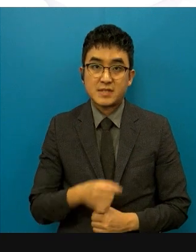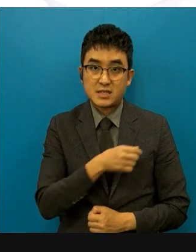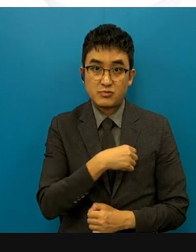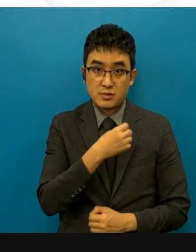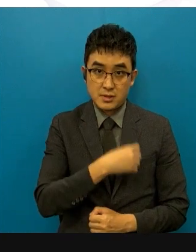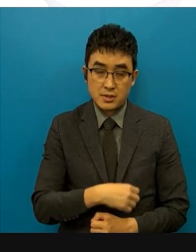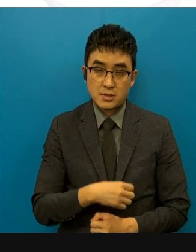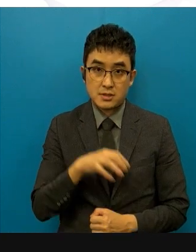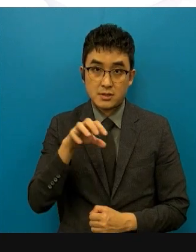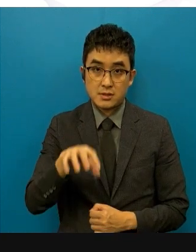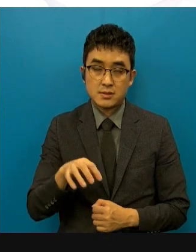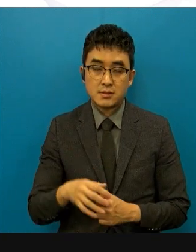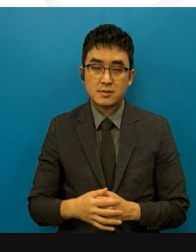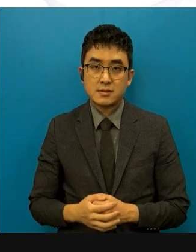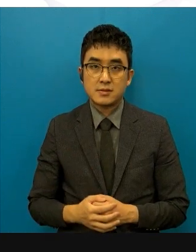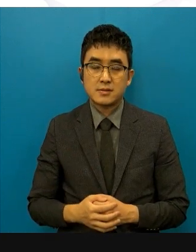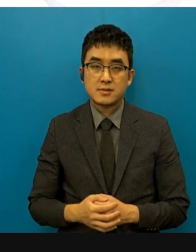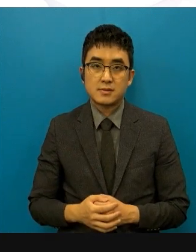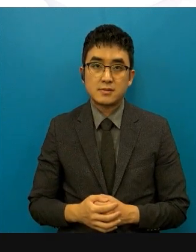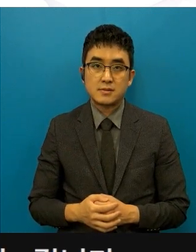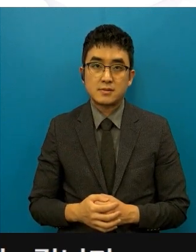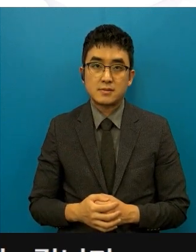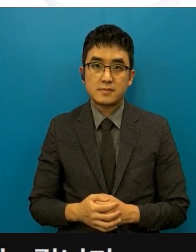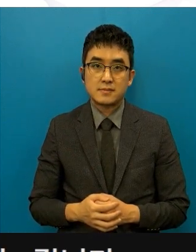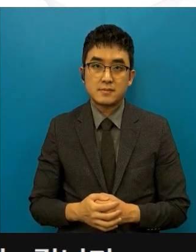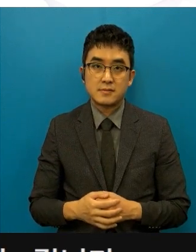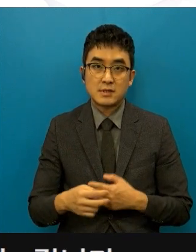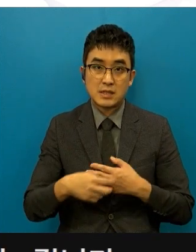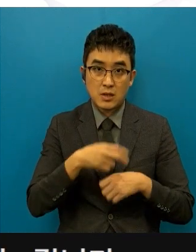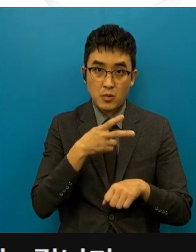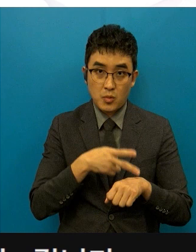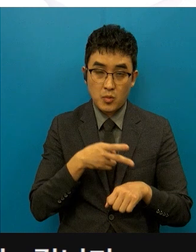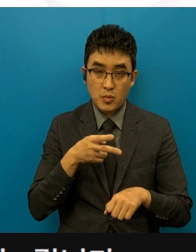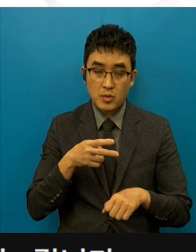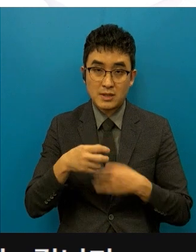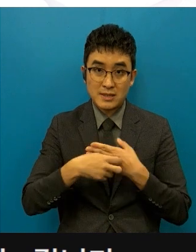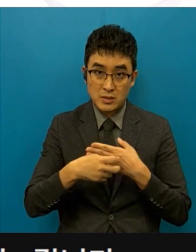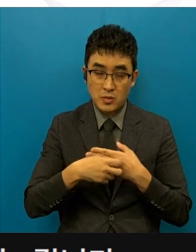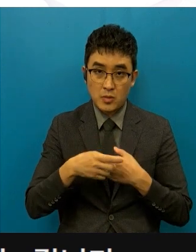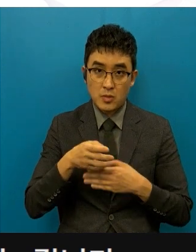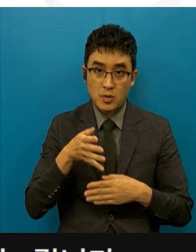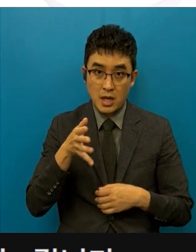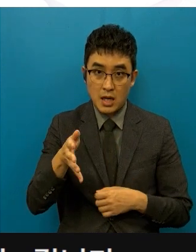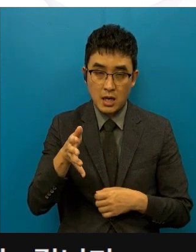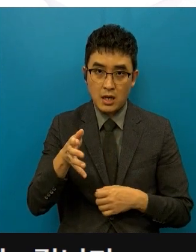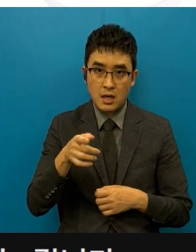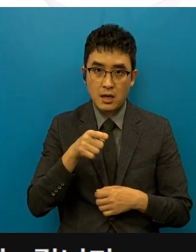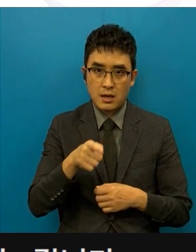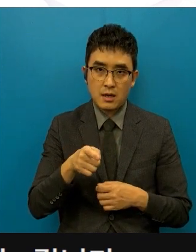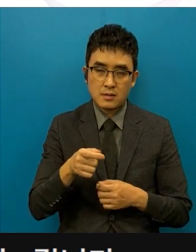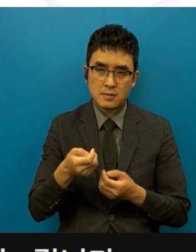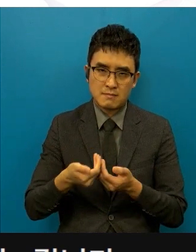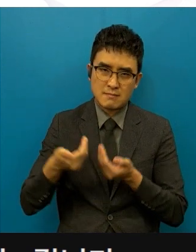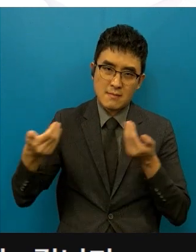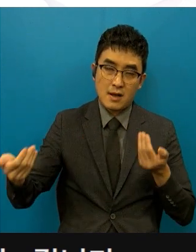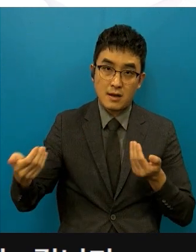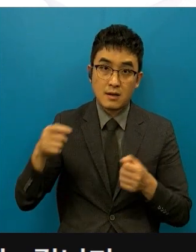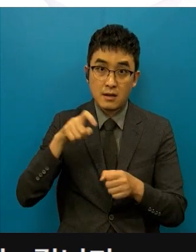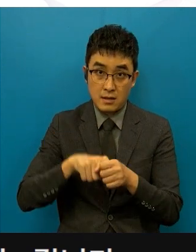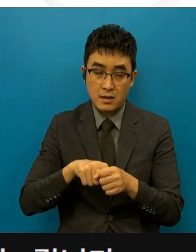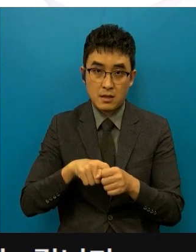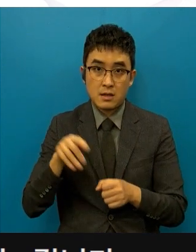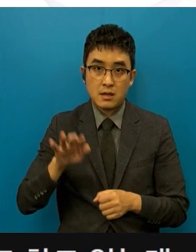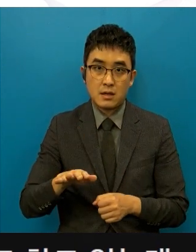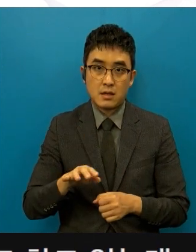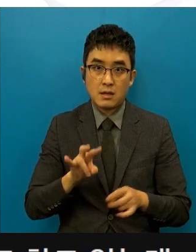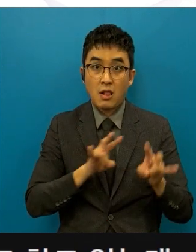stay far away from it. But in the Netherlands, the medical profession really embraced the practice, and they've been the